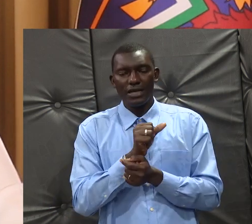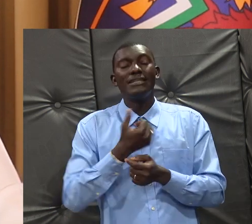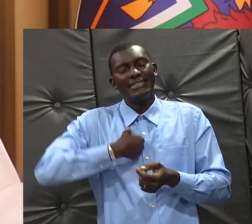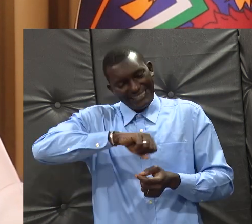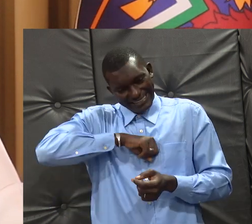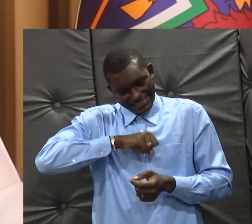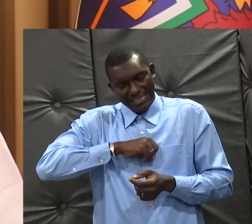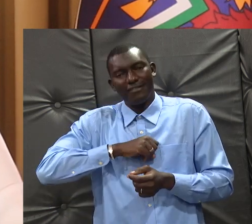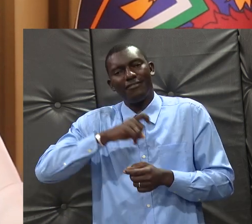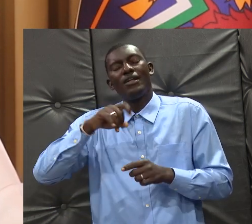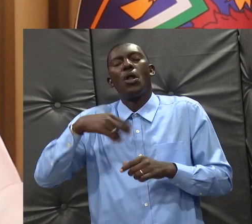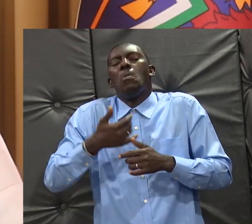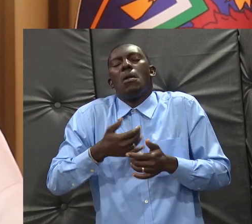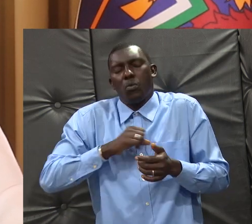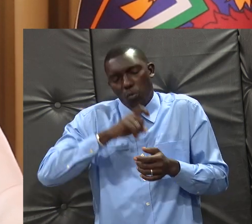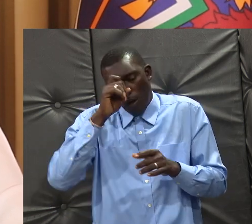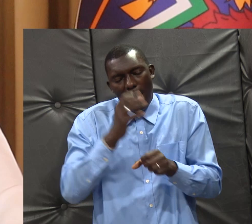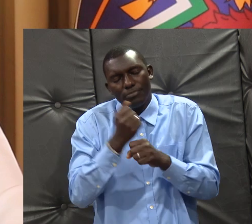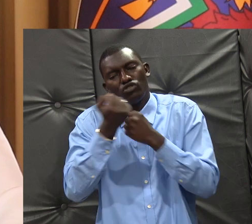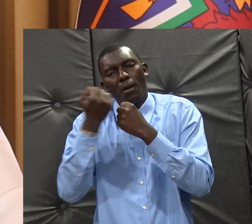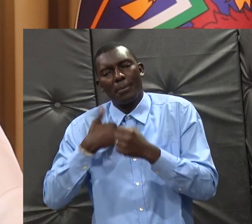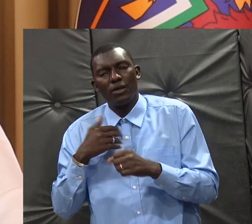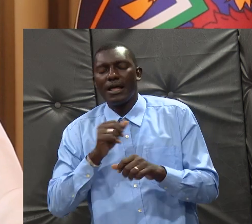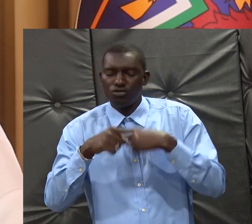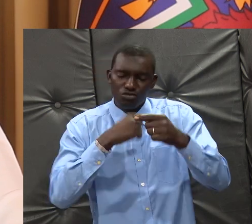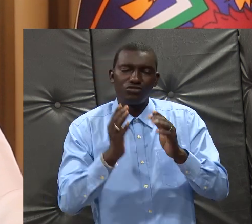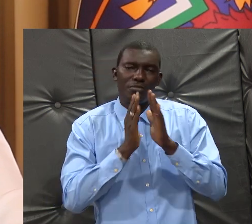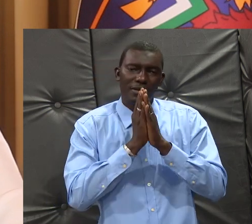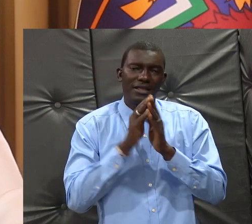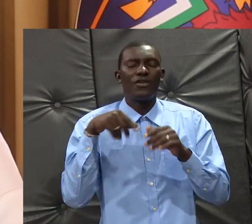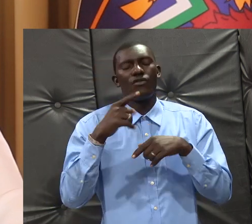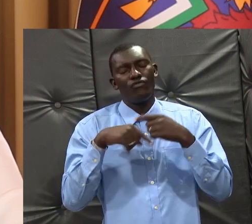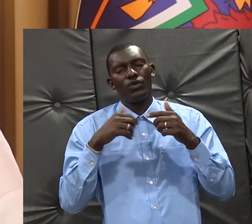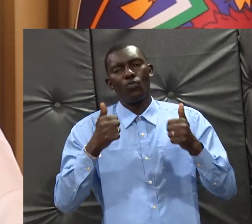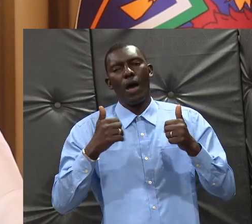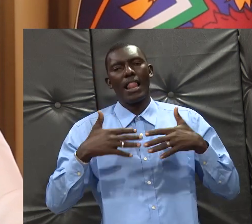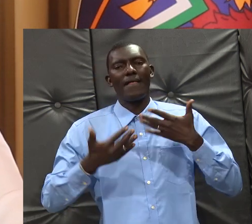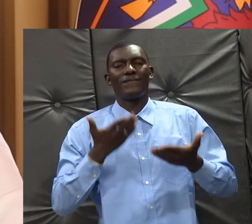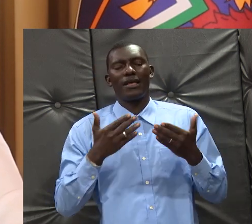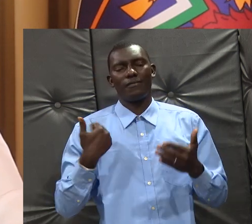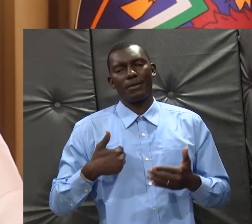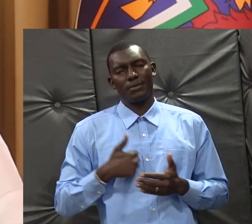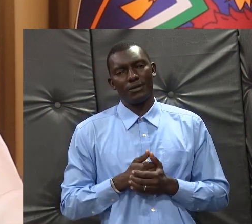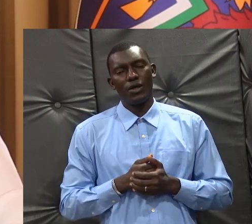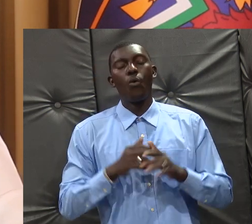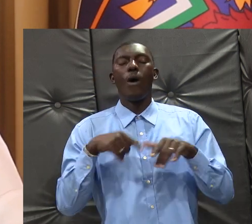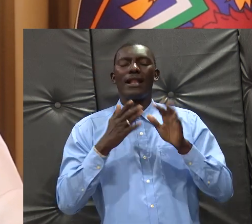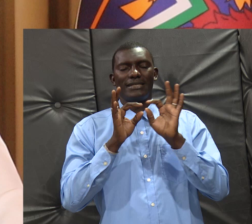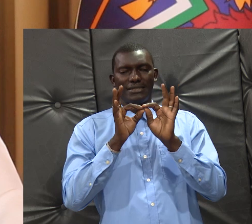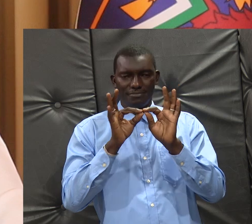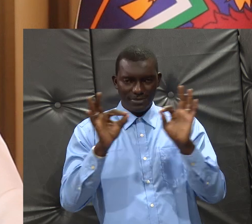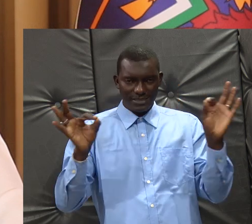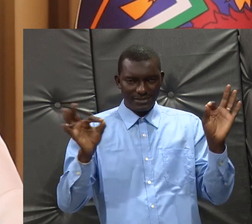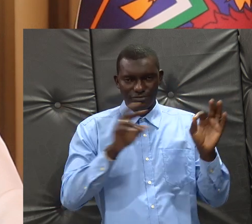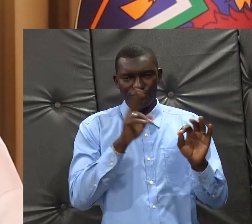year by any epidemic or calamity, let us celebrate Christmas moderately and avoid